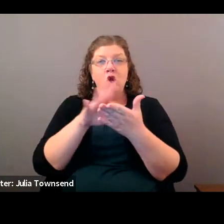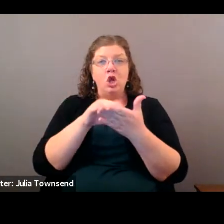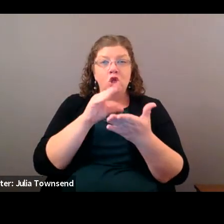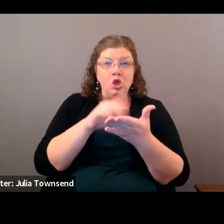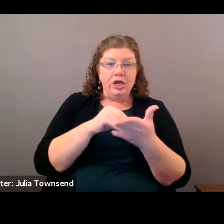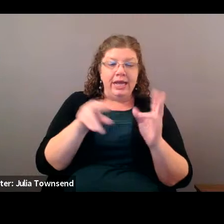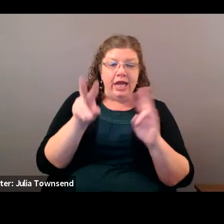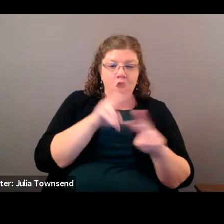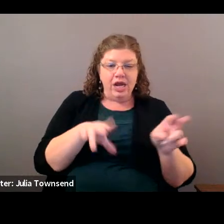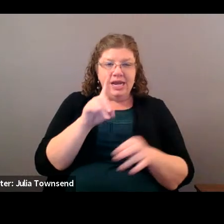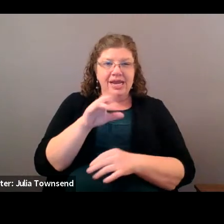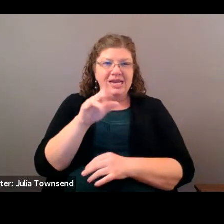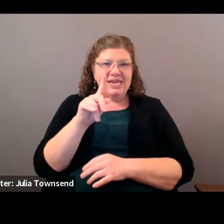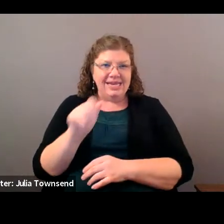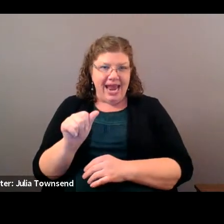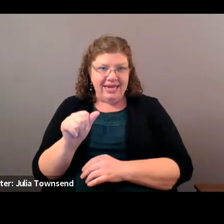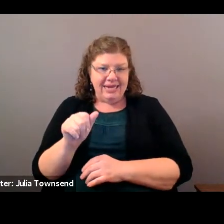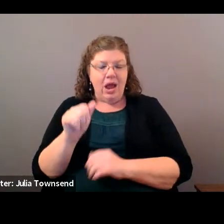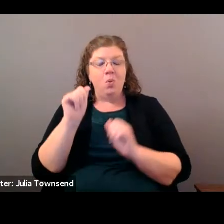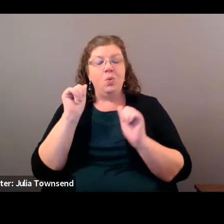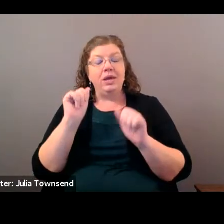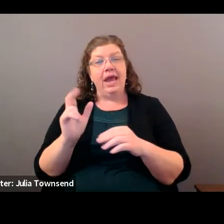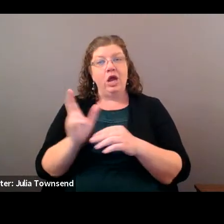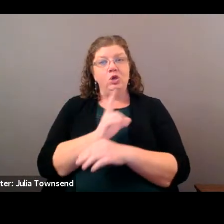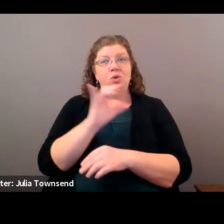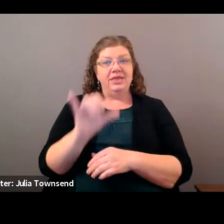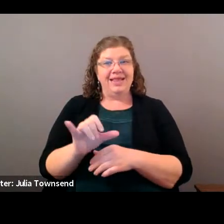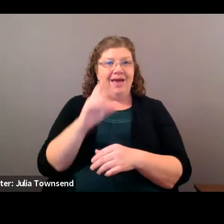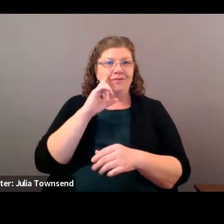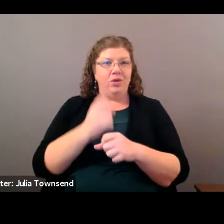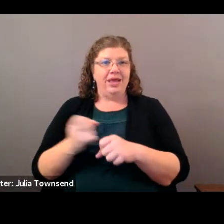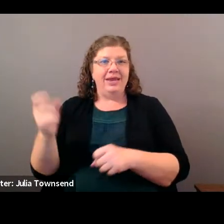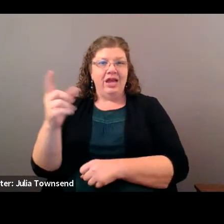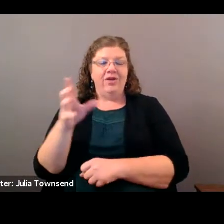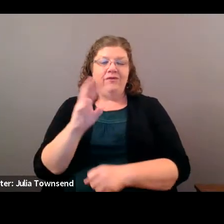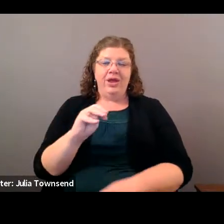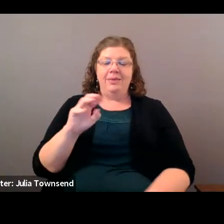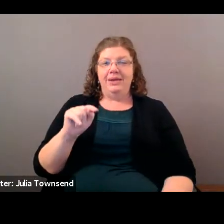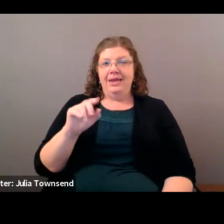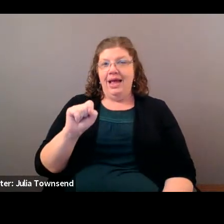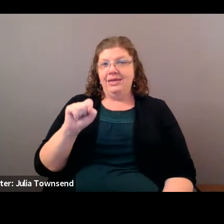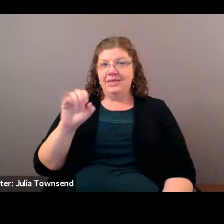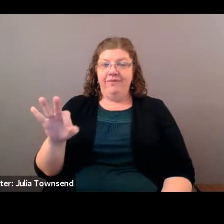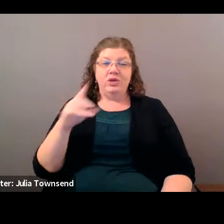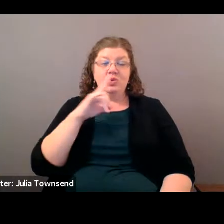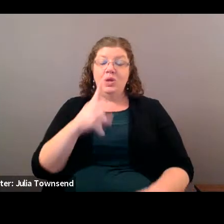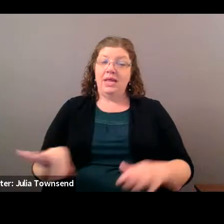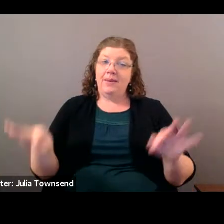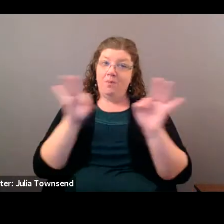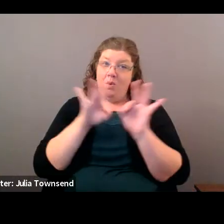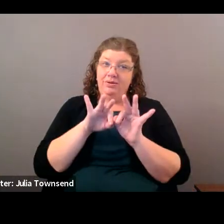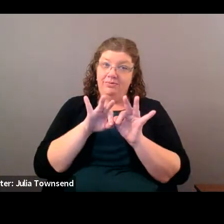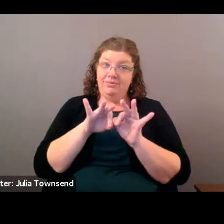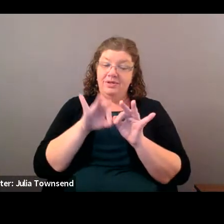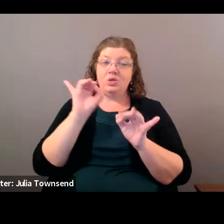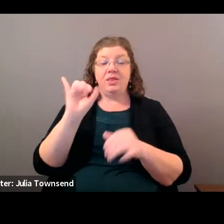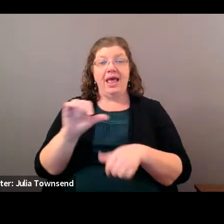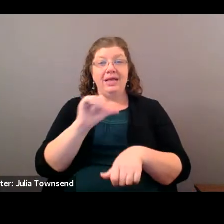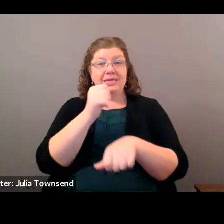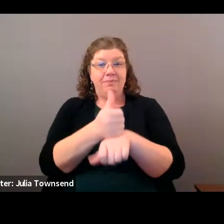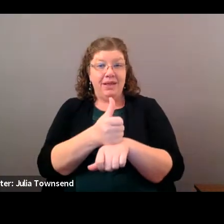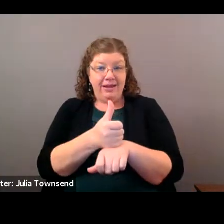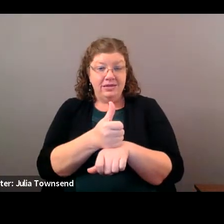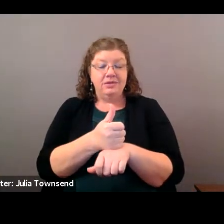so on. And we can actually leverage that as we go into next year for MTSS, which is really important. So that's in place.